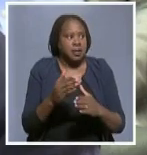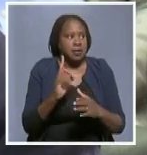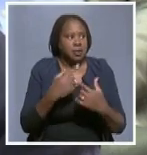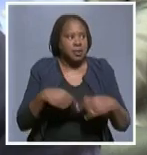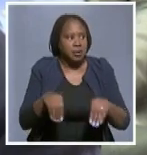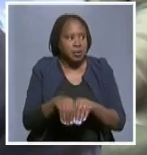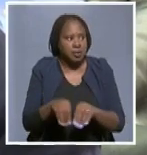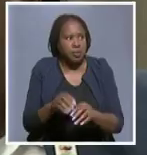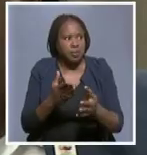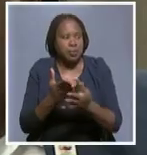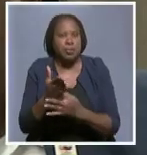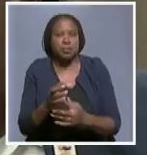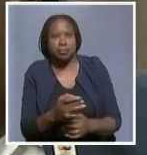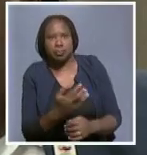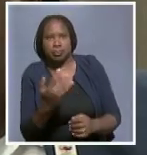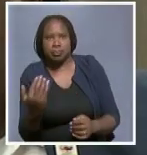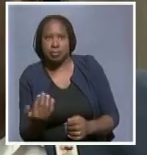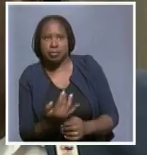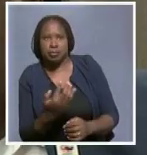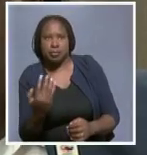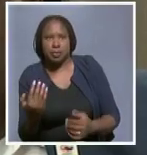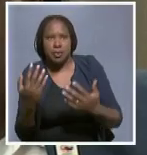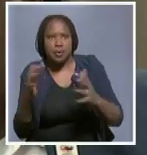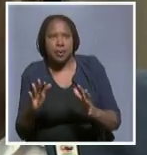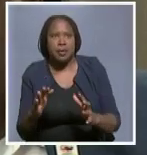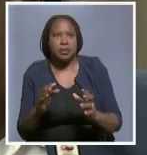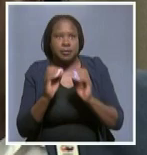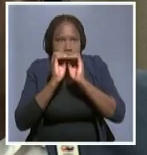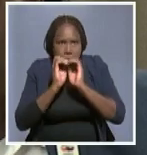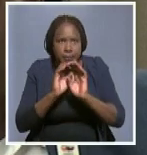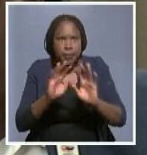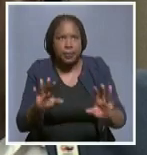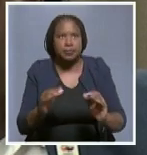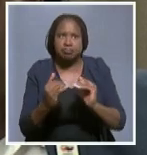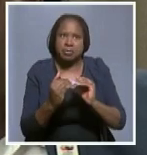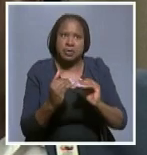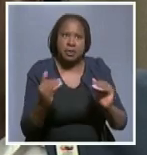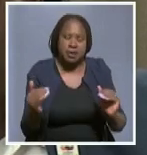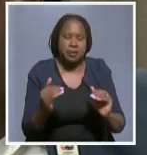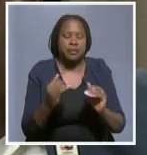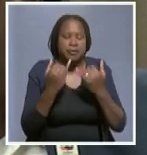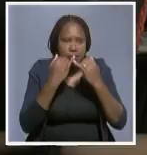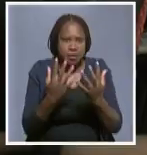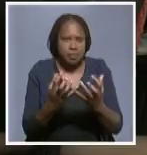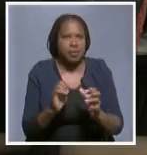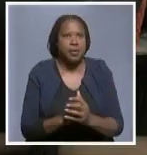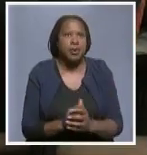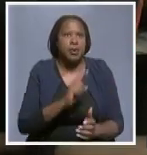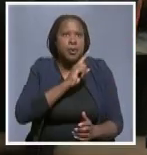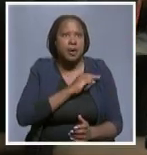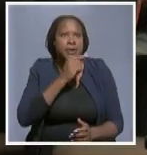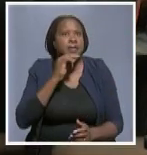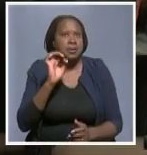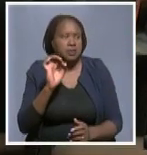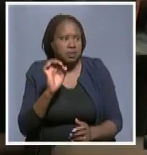when we collect data for census. But we just release data on an aggregate level. The only reason why we take your name is when you have to